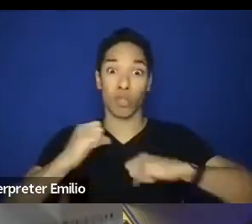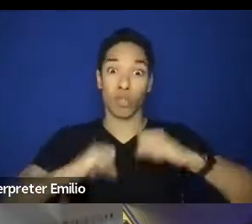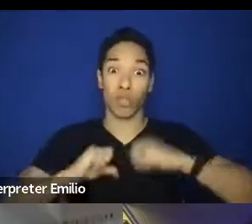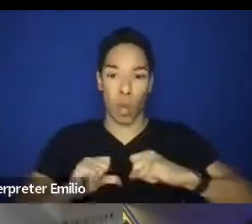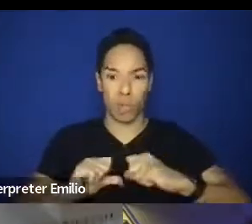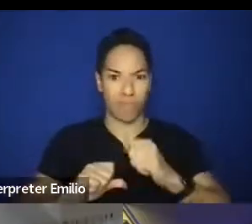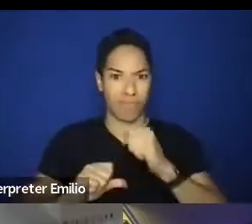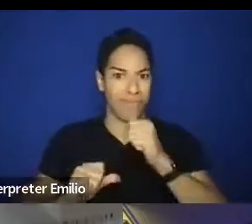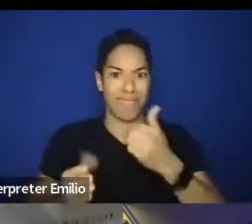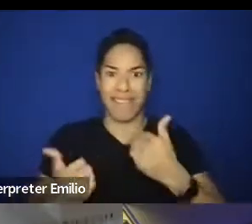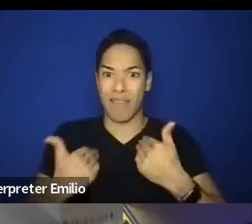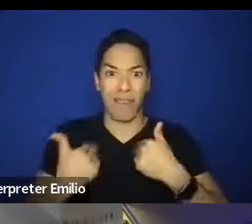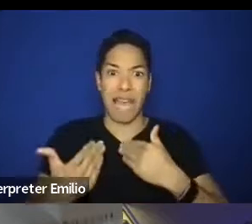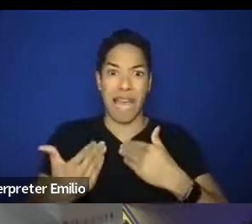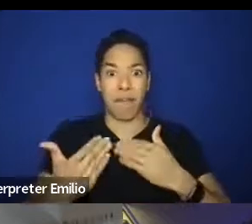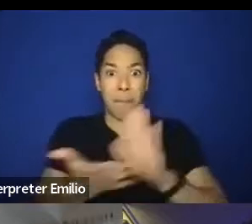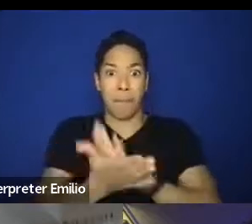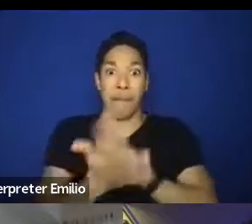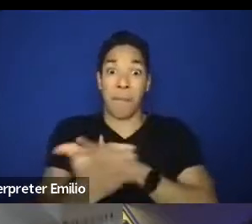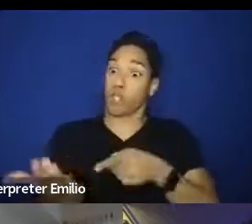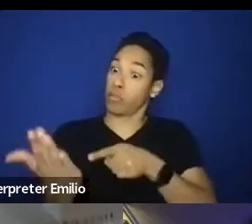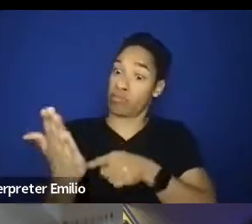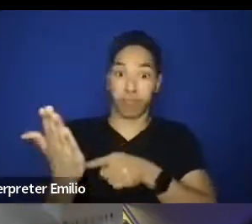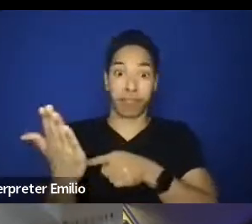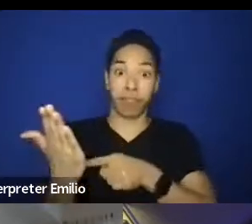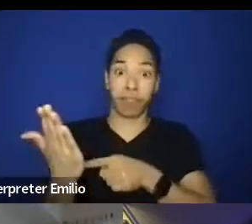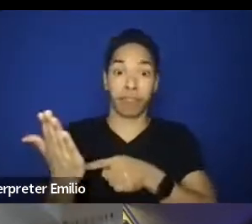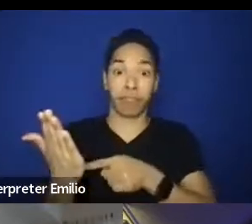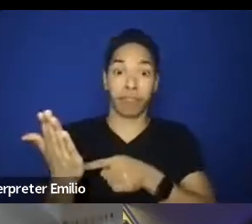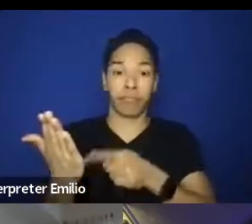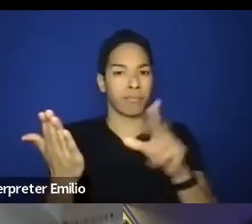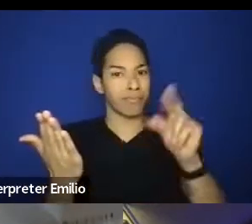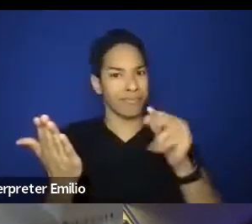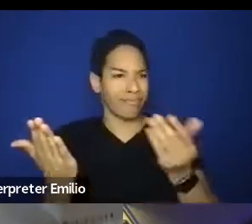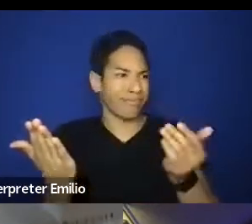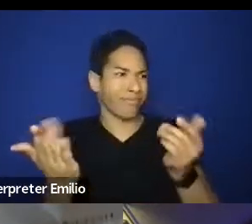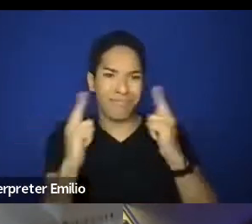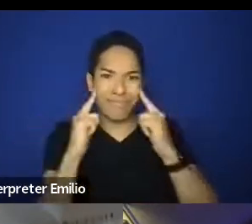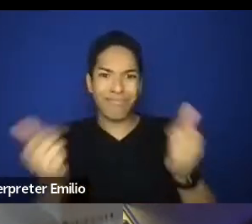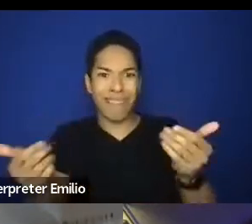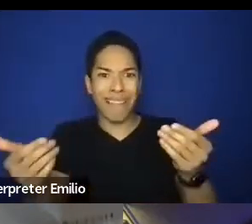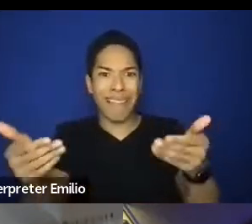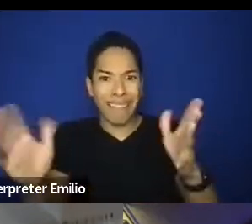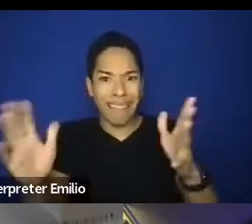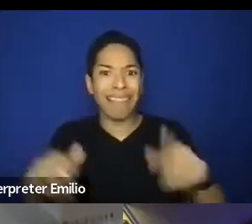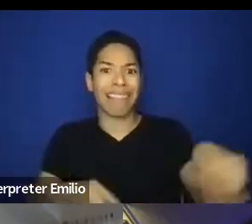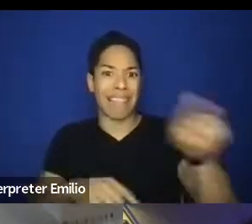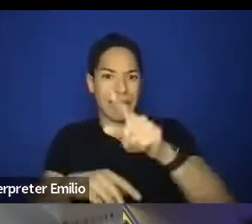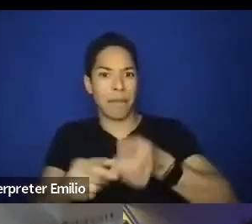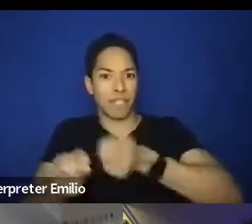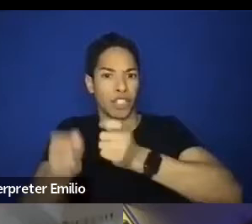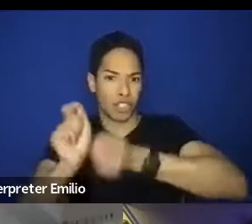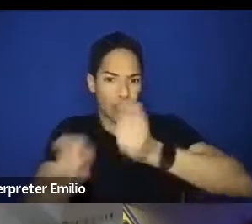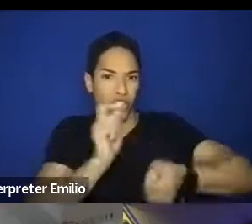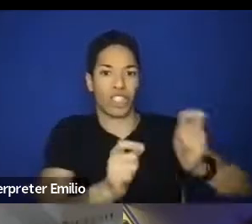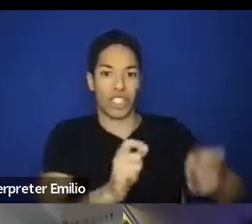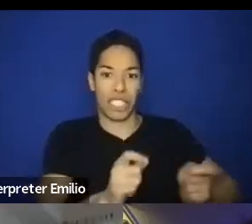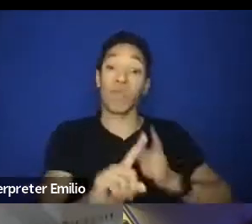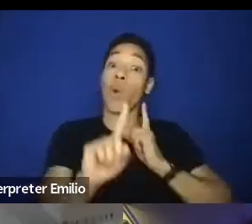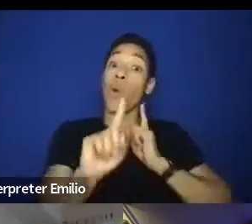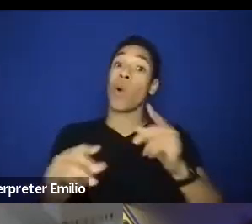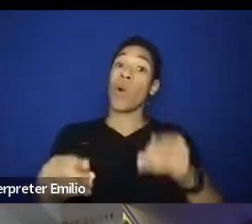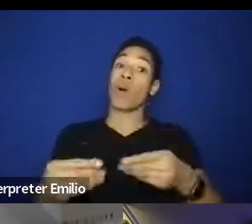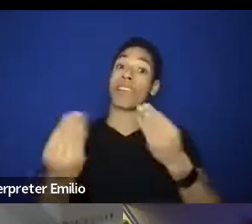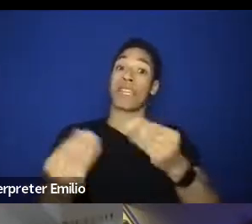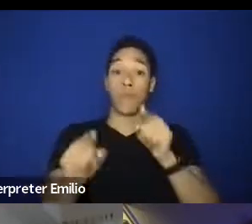in their hands. So let them change the script however they need to change the script so they can give you the best performance that